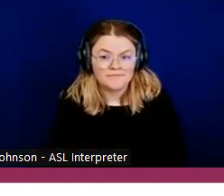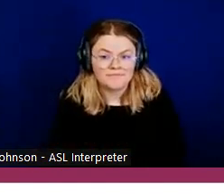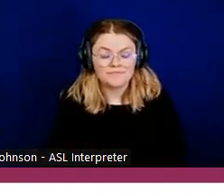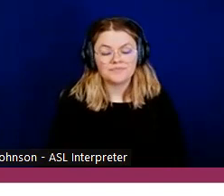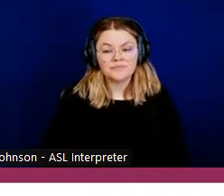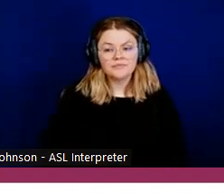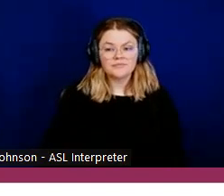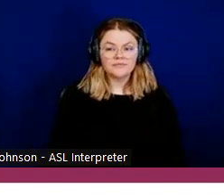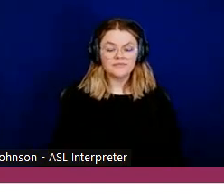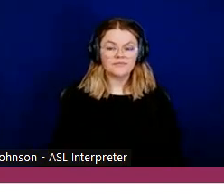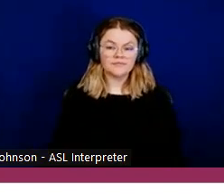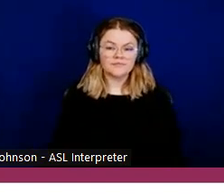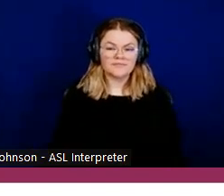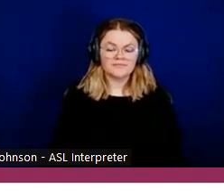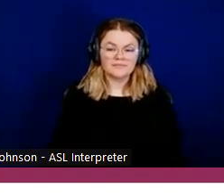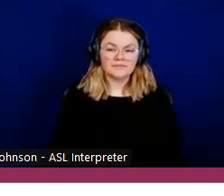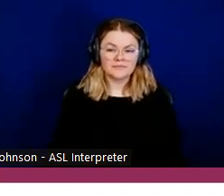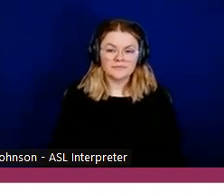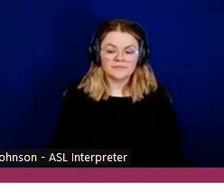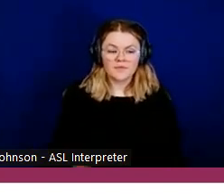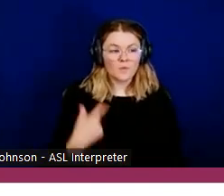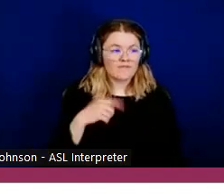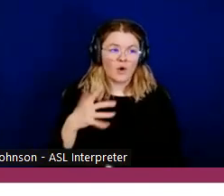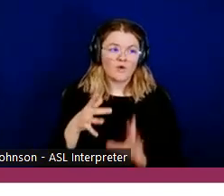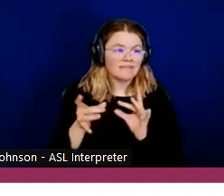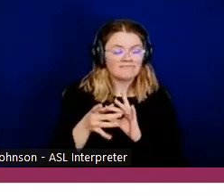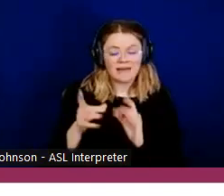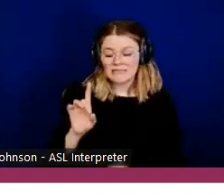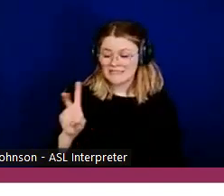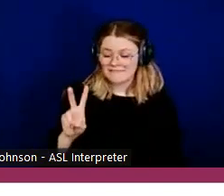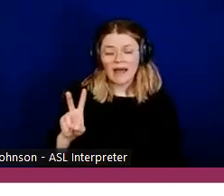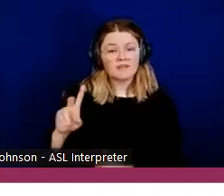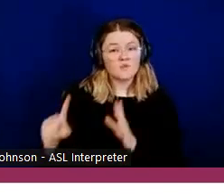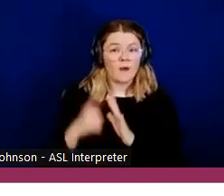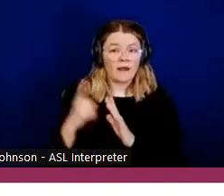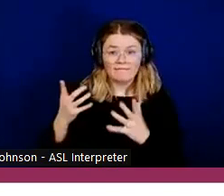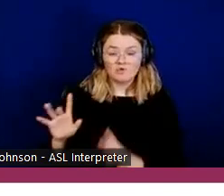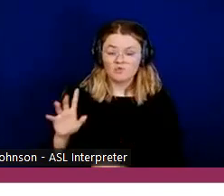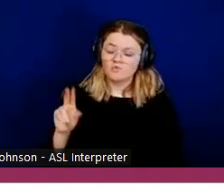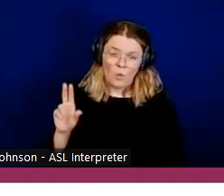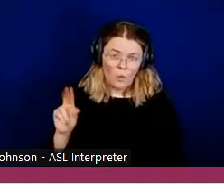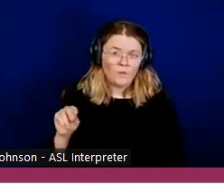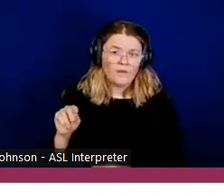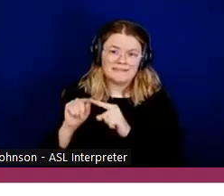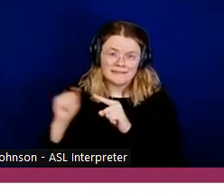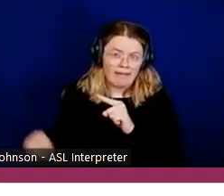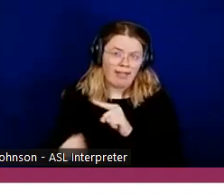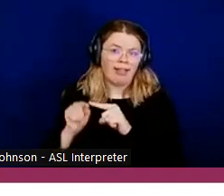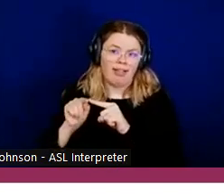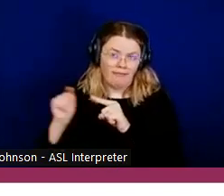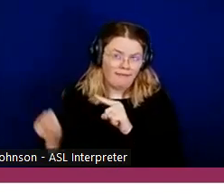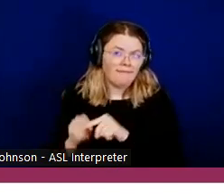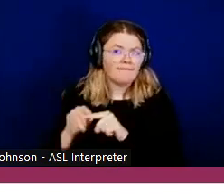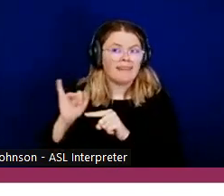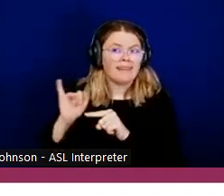domestic violence is not a one-time incident, and the cycle of violence will always repeat itself.